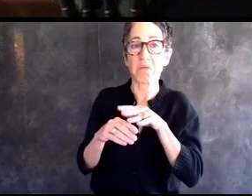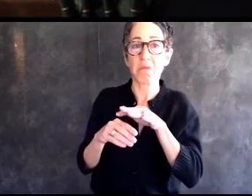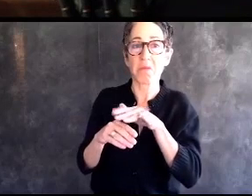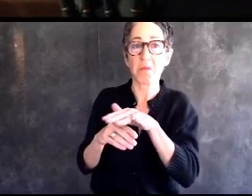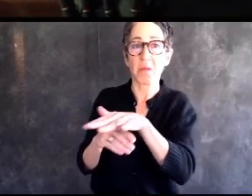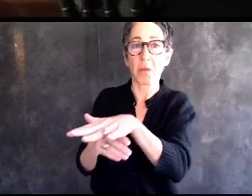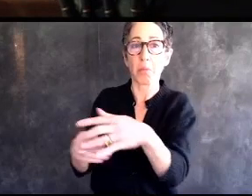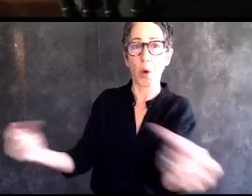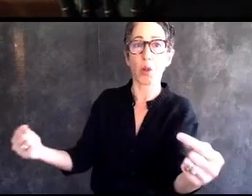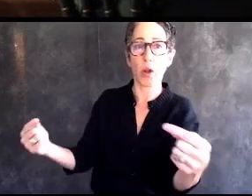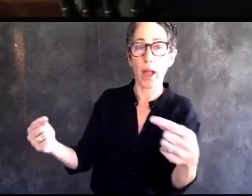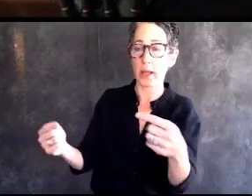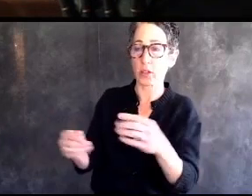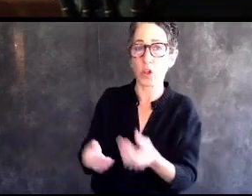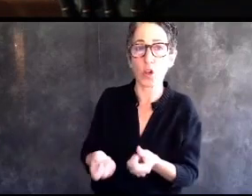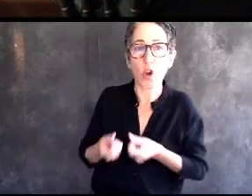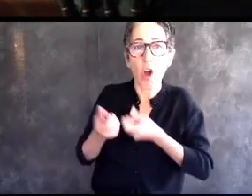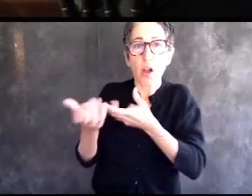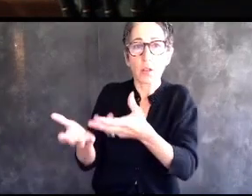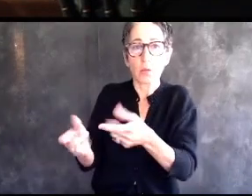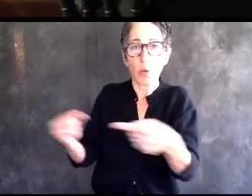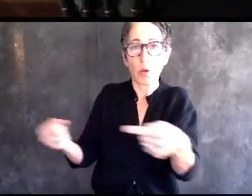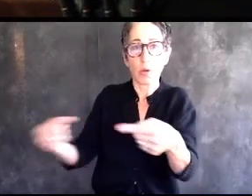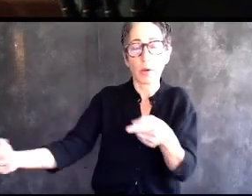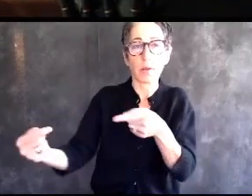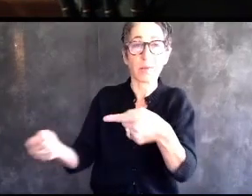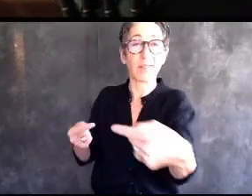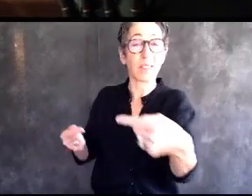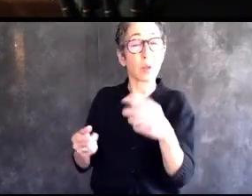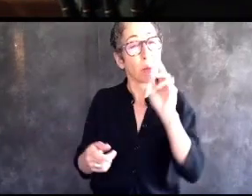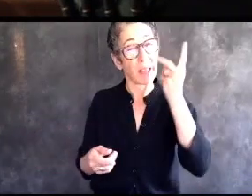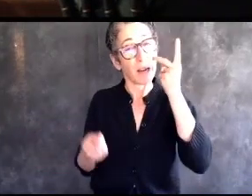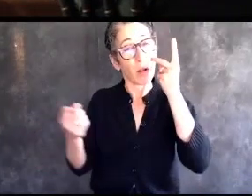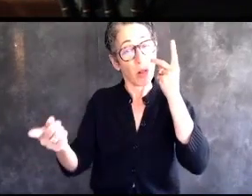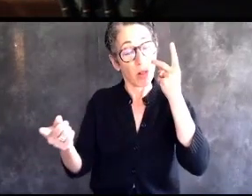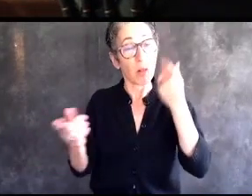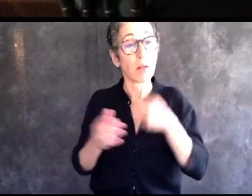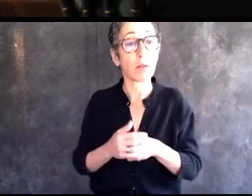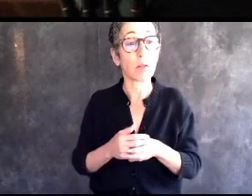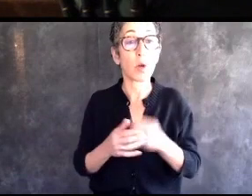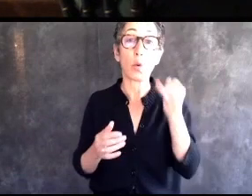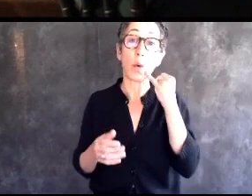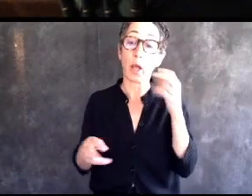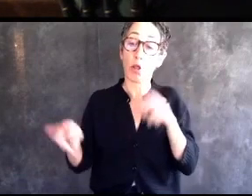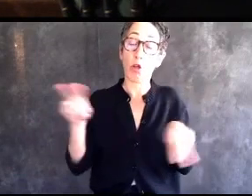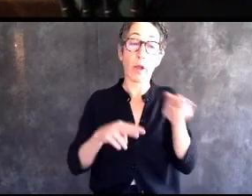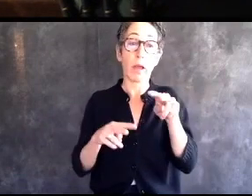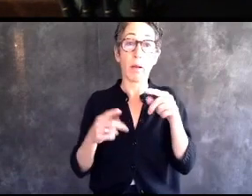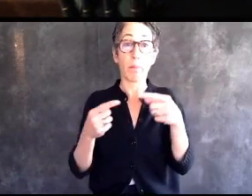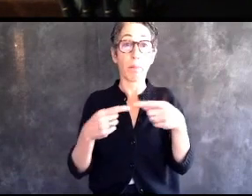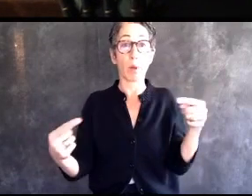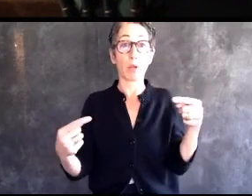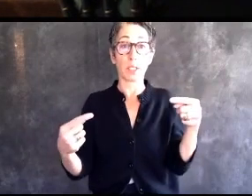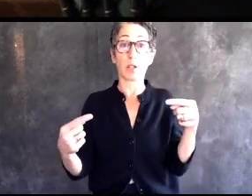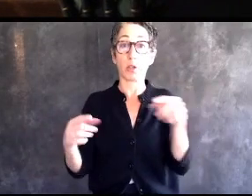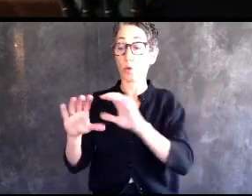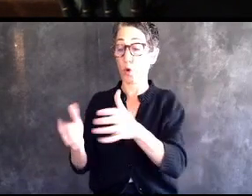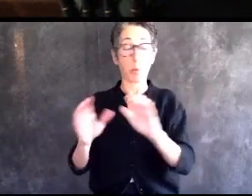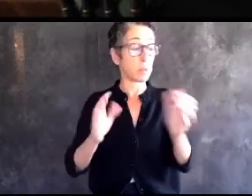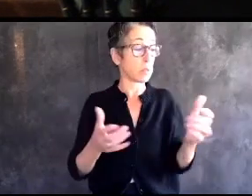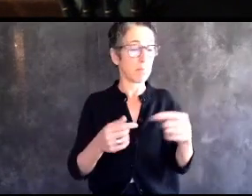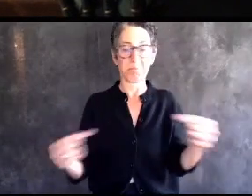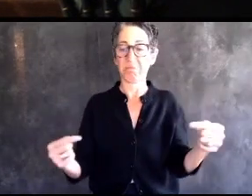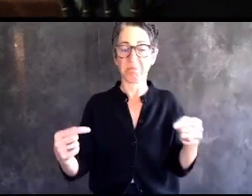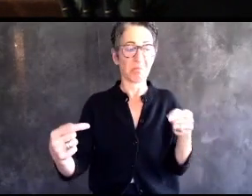of information manipulation attempts that just look at existing polarizations in the society and try